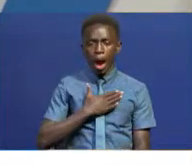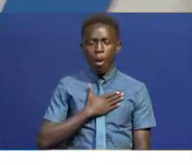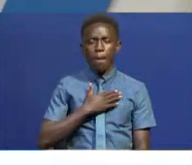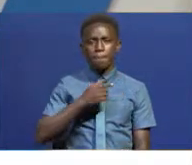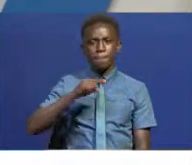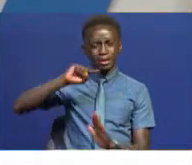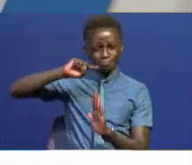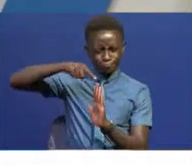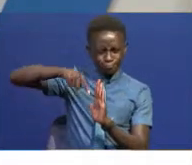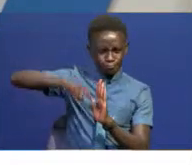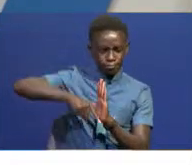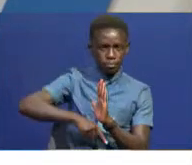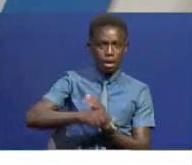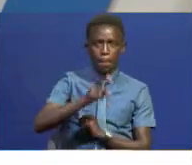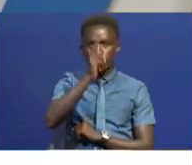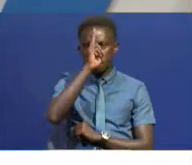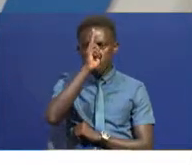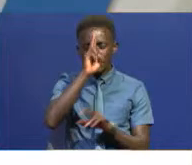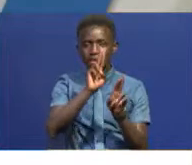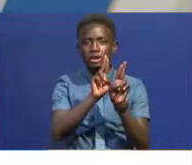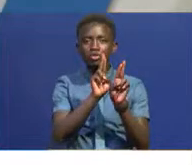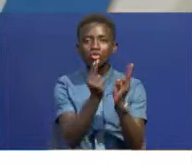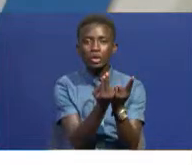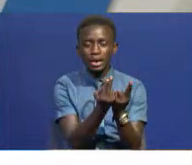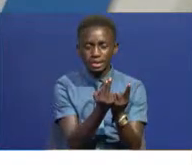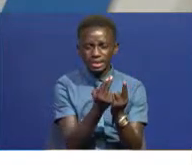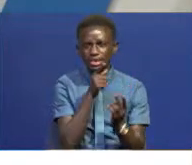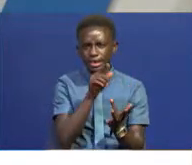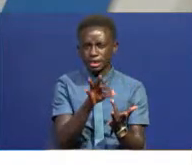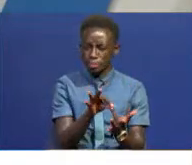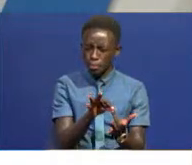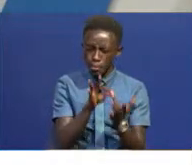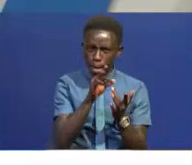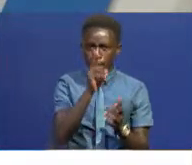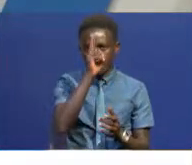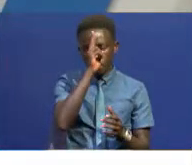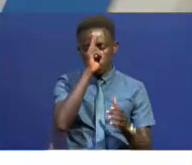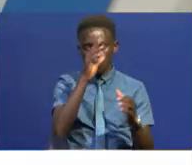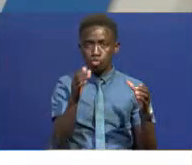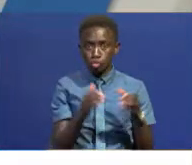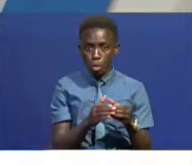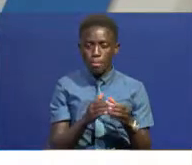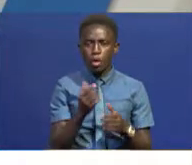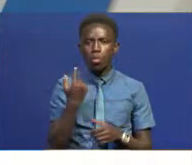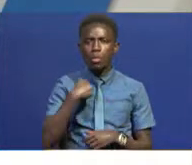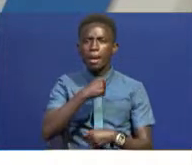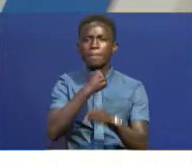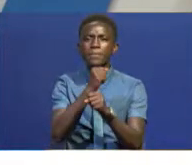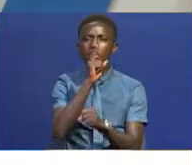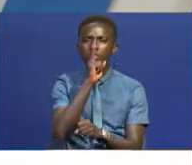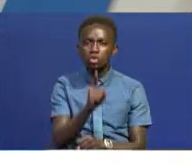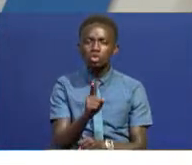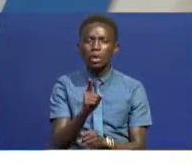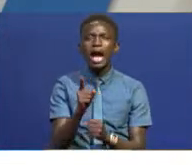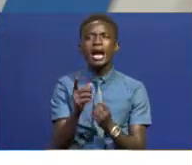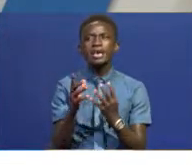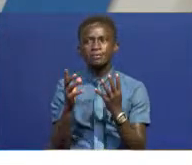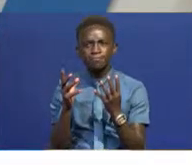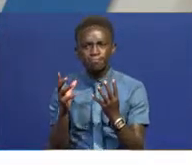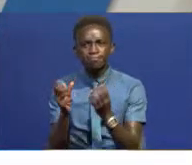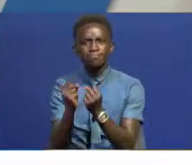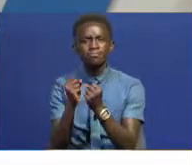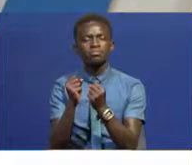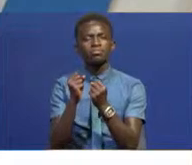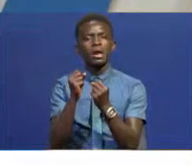which is a special police unit, we intend to ensure that we get rid of illegal operations across the